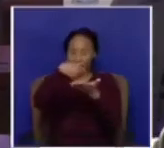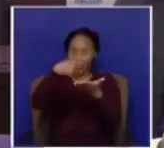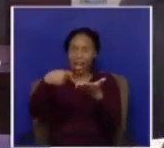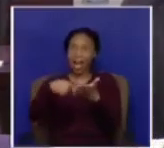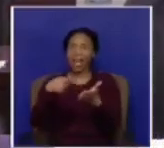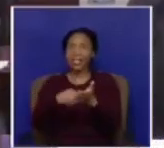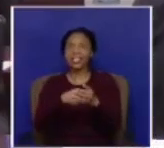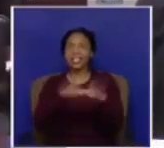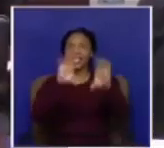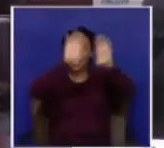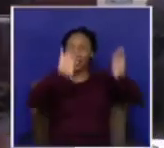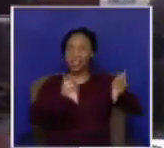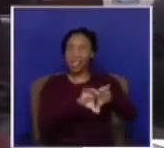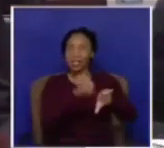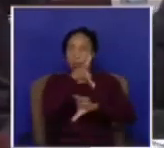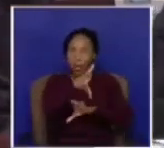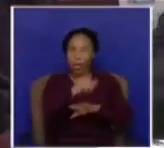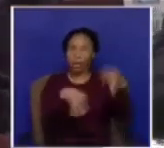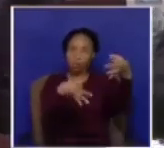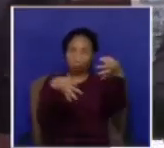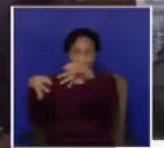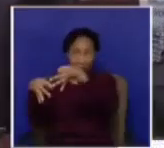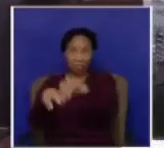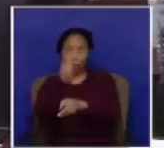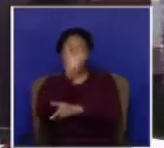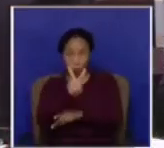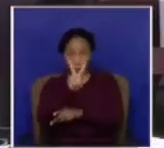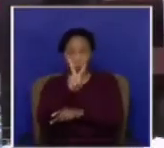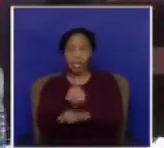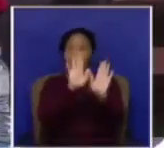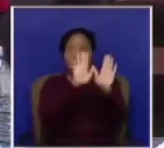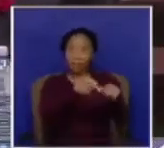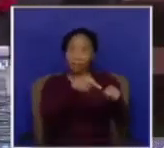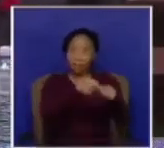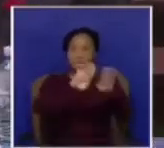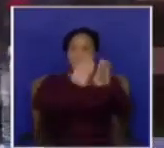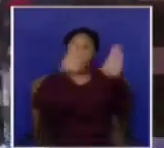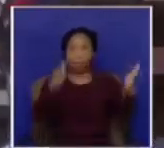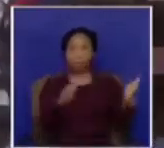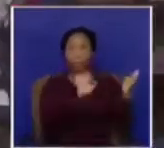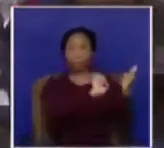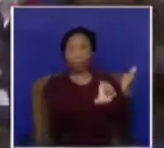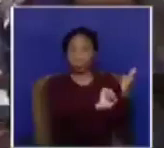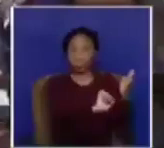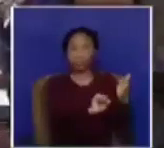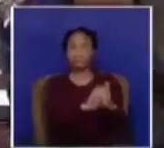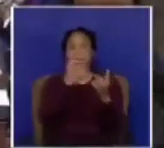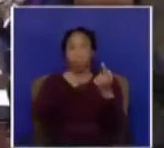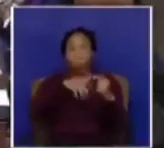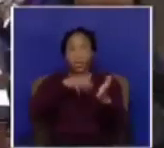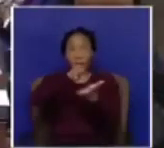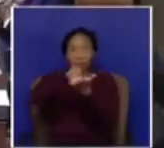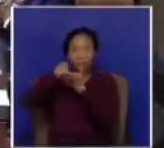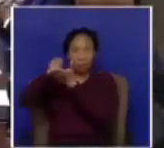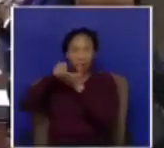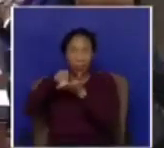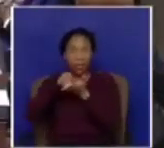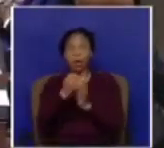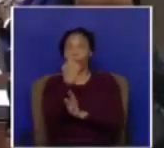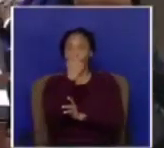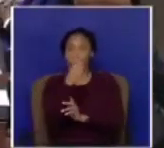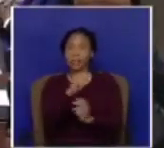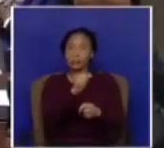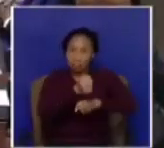the certificates, both of them, and leave them on top of the desk. We will take them. One of you will be sent to